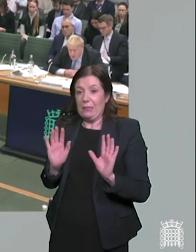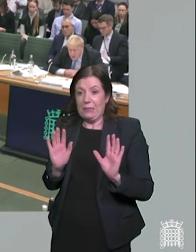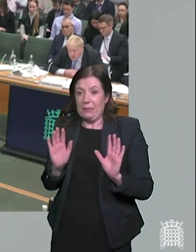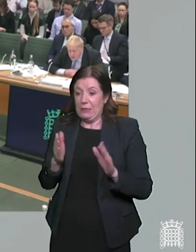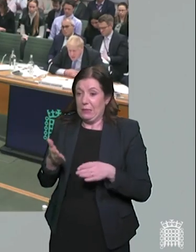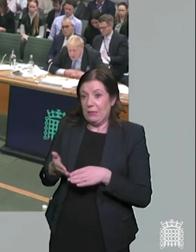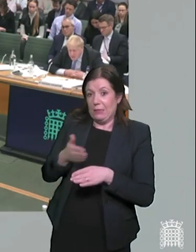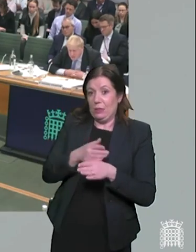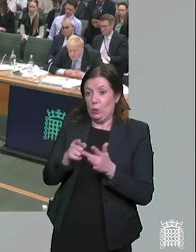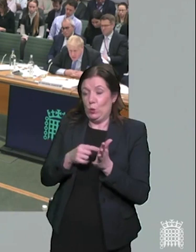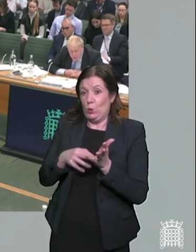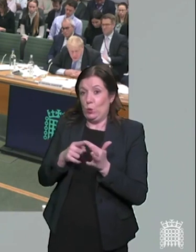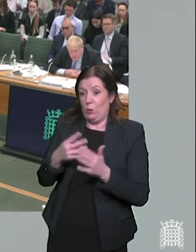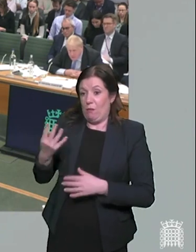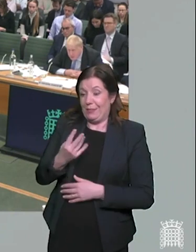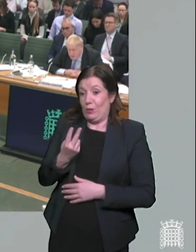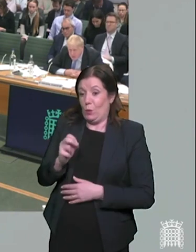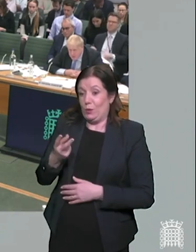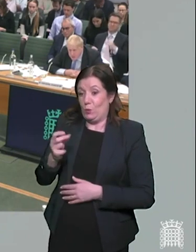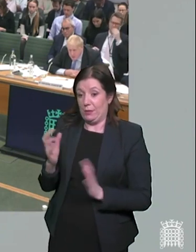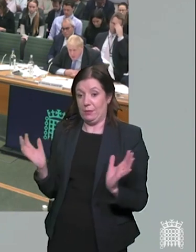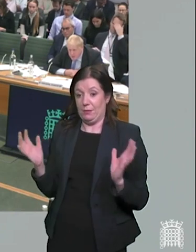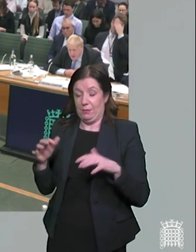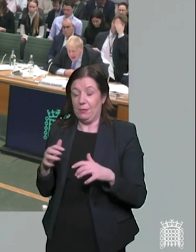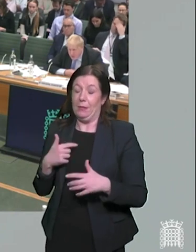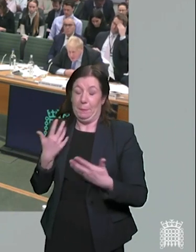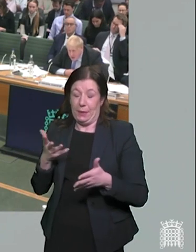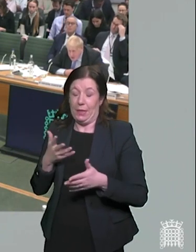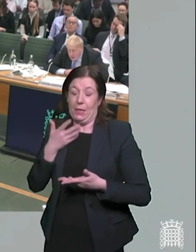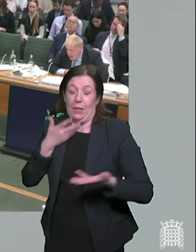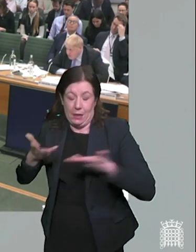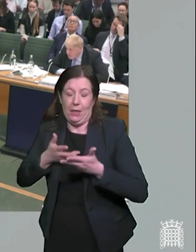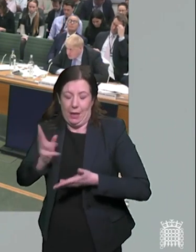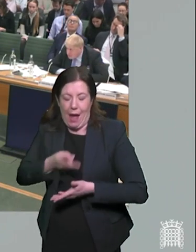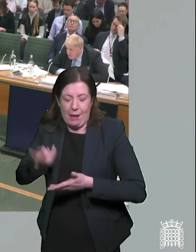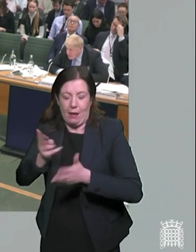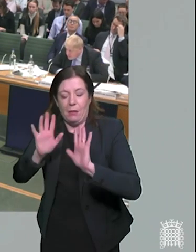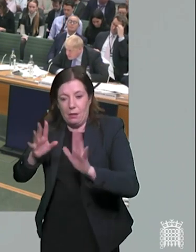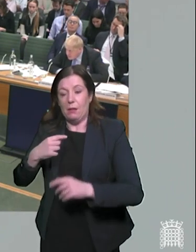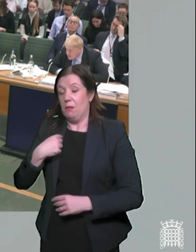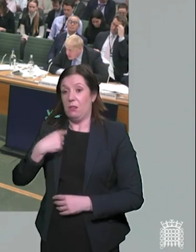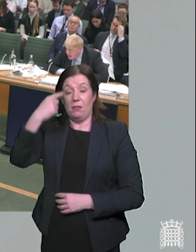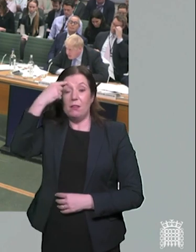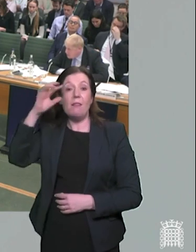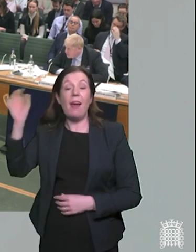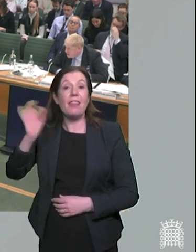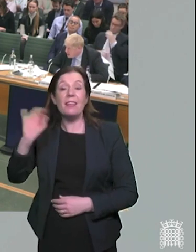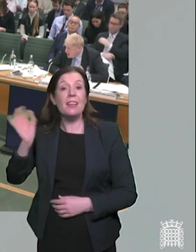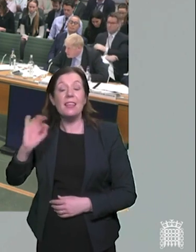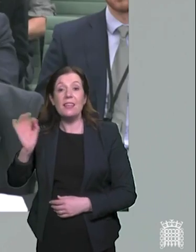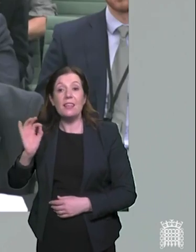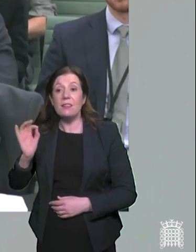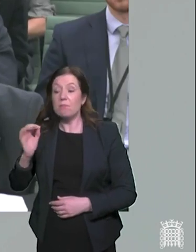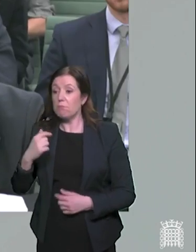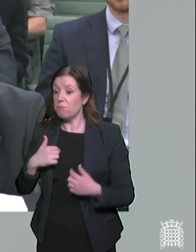the June the 19th event, 2020, which we've been over several times, at the time I thought it was so innocent that